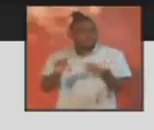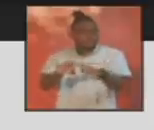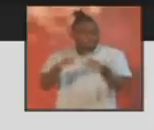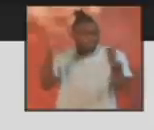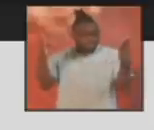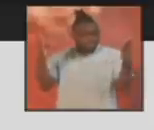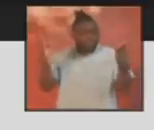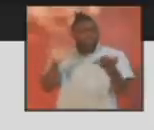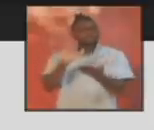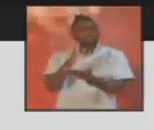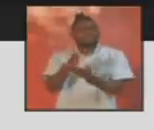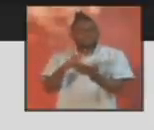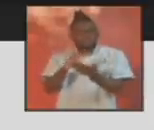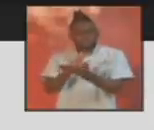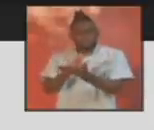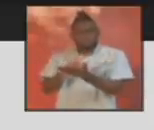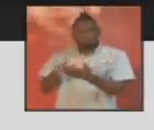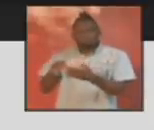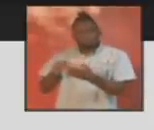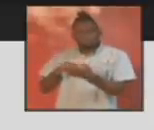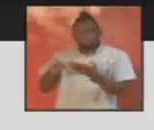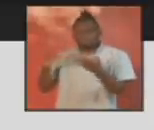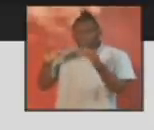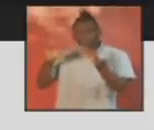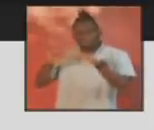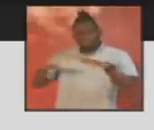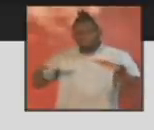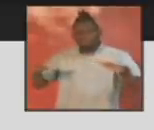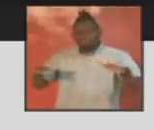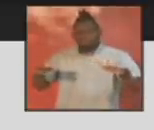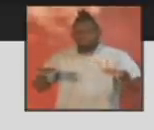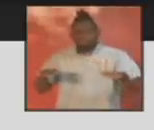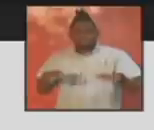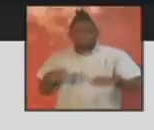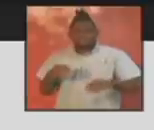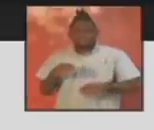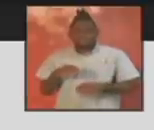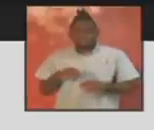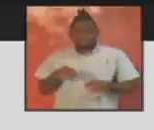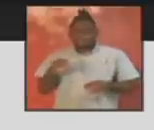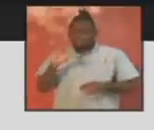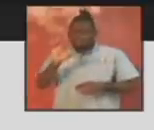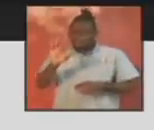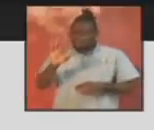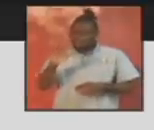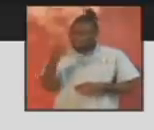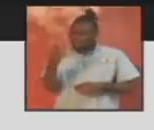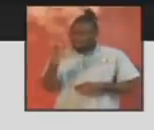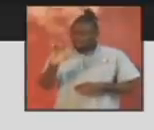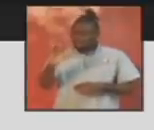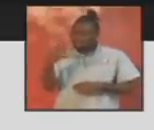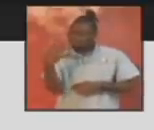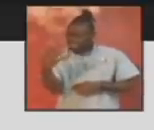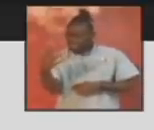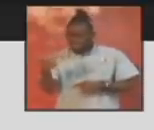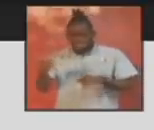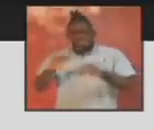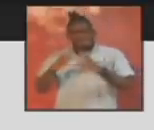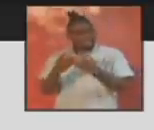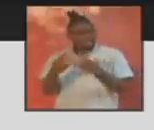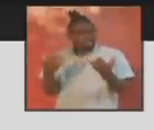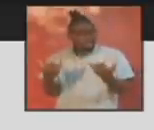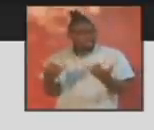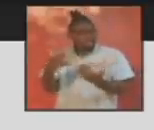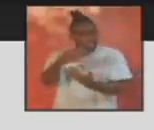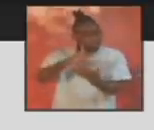that demographic as they go back out to school. The forms 4, 5, and 6 individuals who are now moving around a little more,